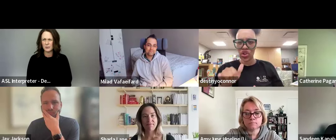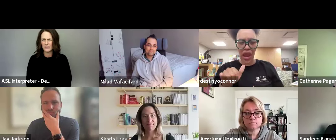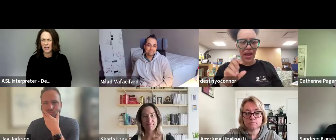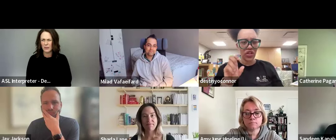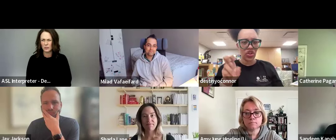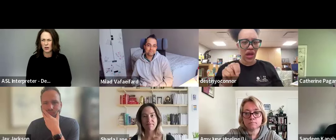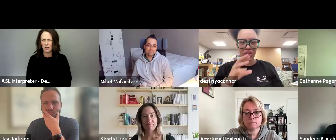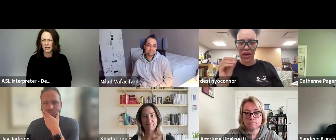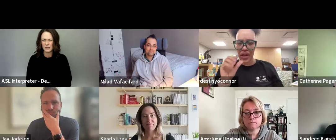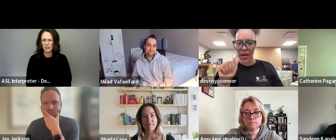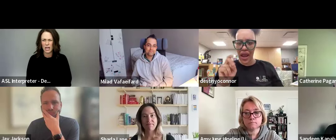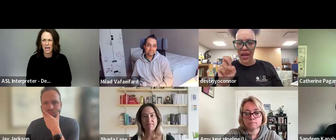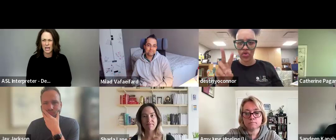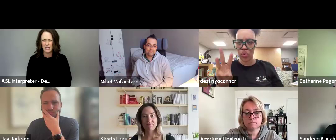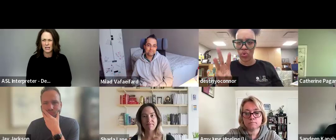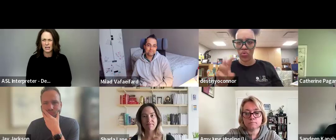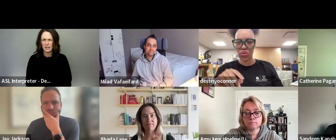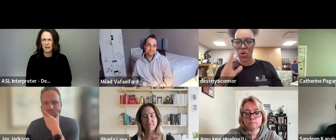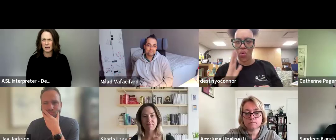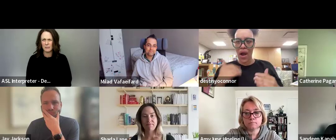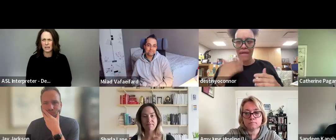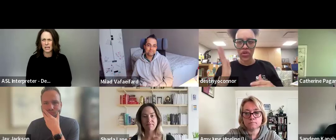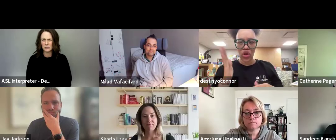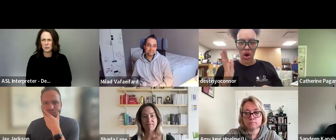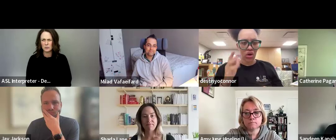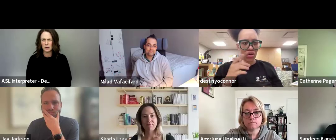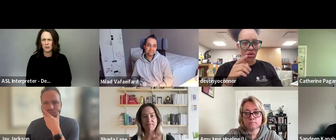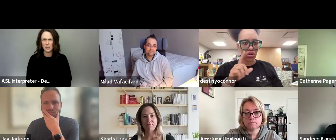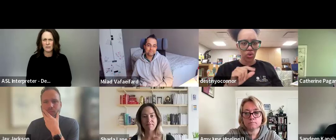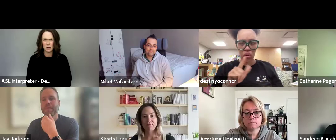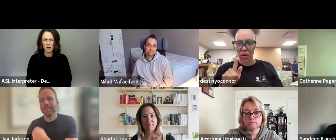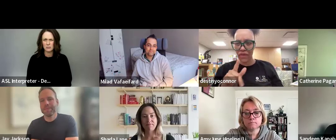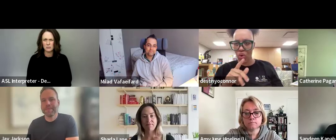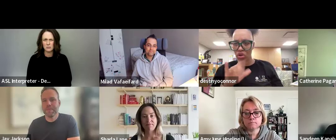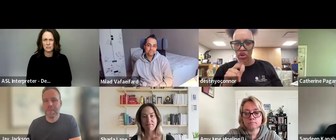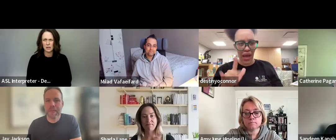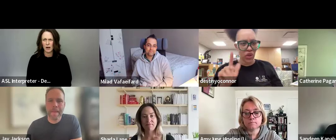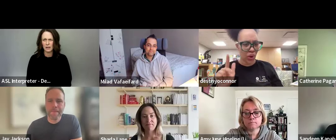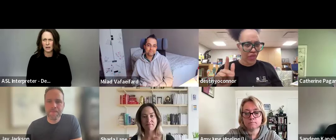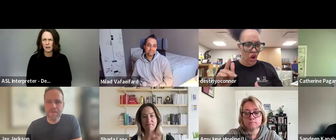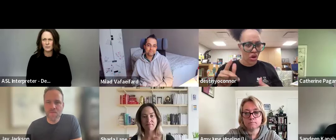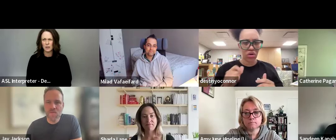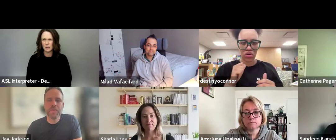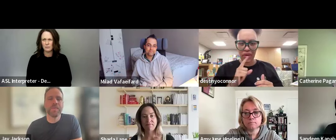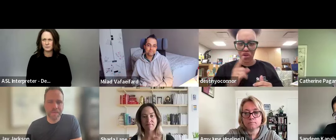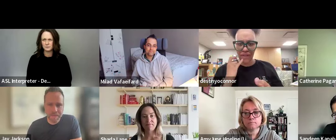I think, do we have any other talks? I think Jay and Andrew are going to have a talk soon. Is that right?